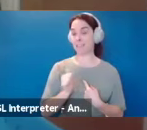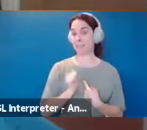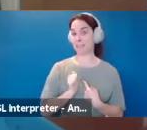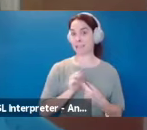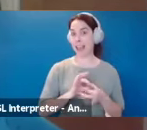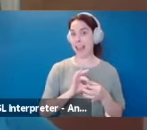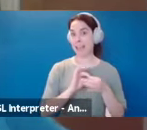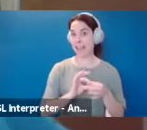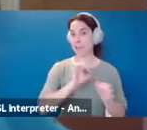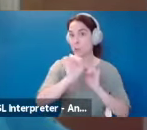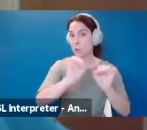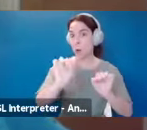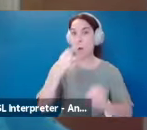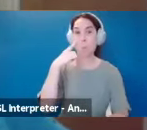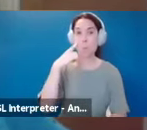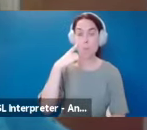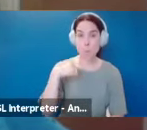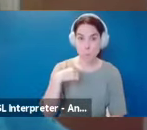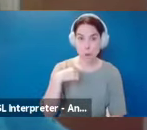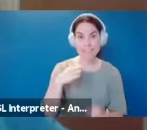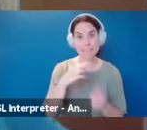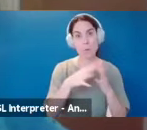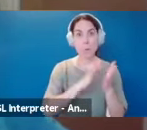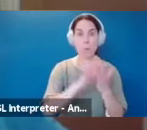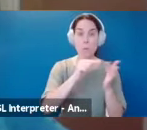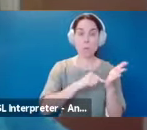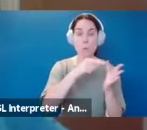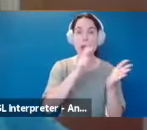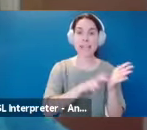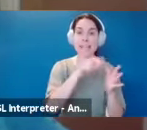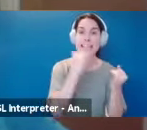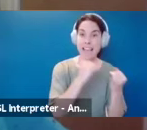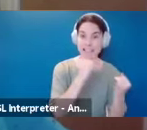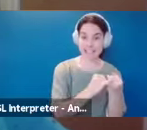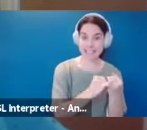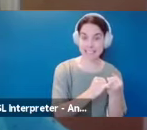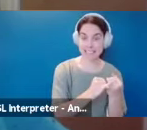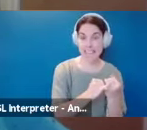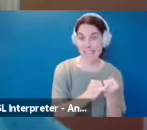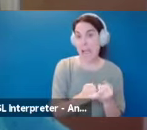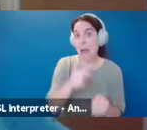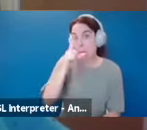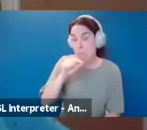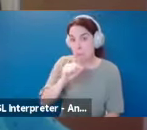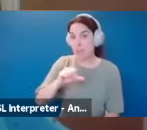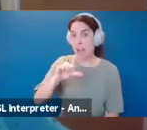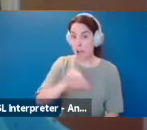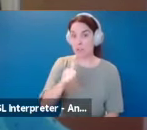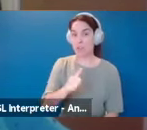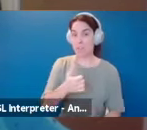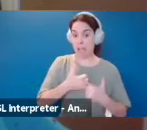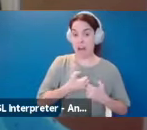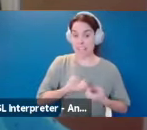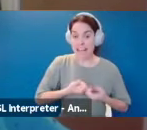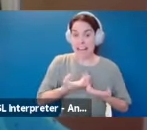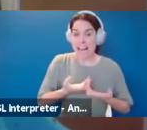And those assumptions would have stopped me opening my heart to each and one of you. I wonder how many of you